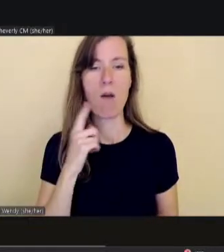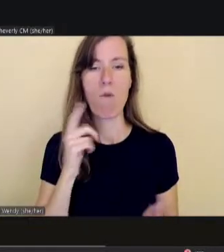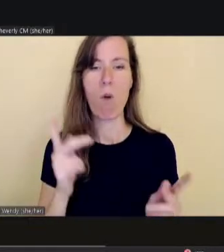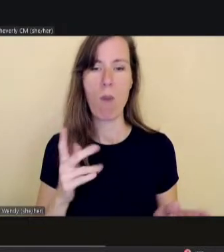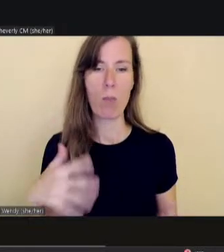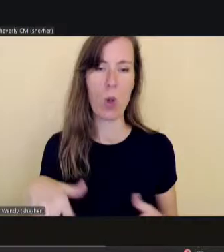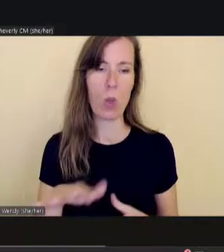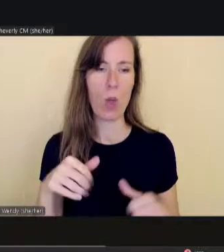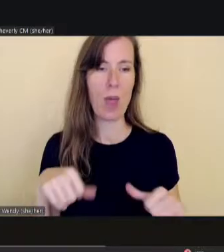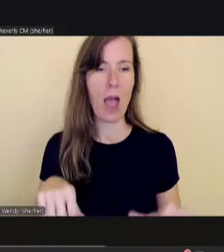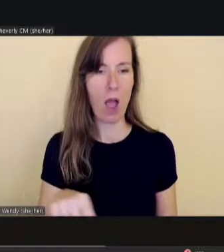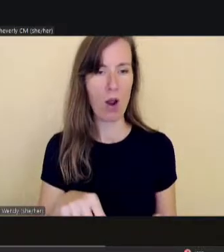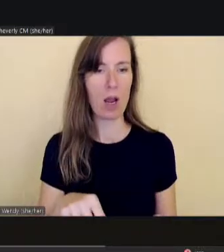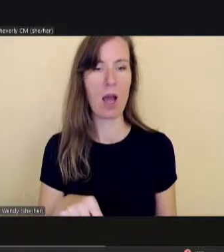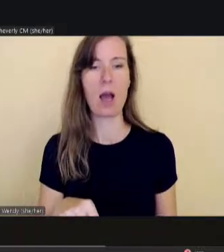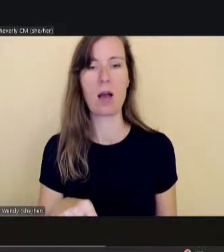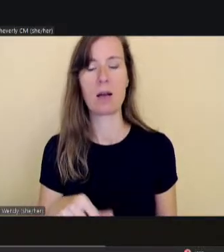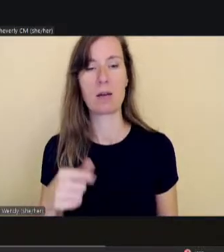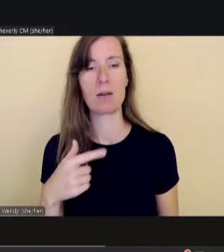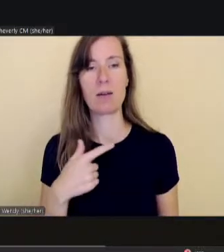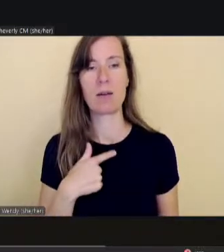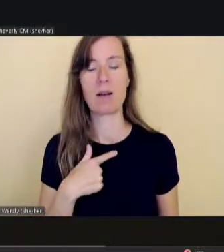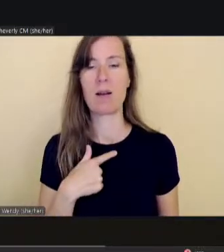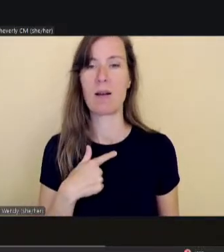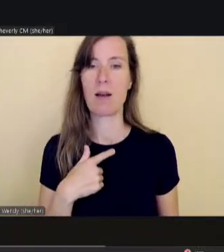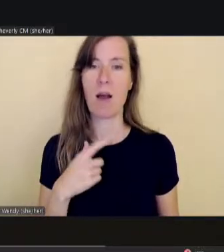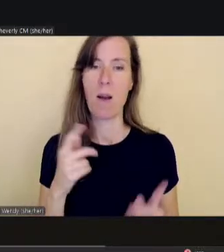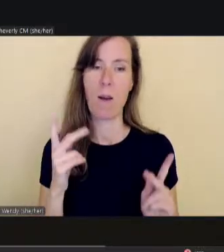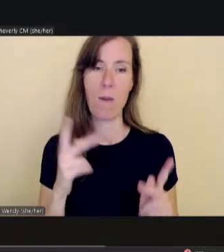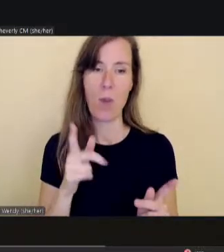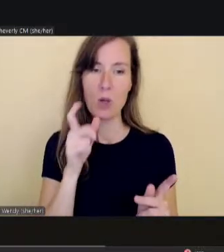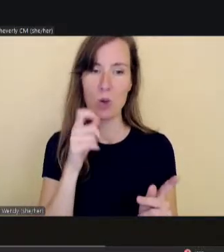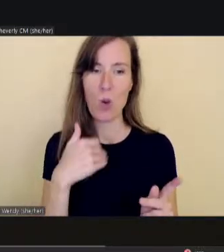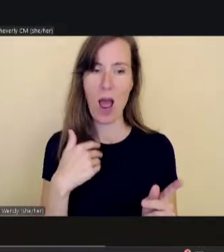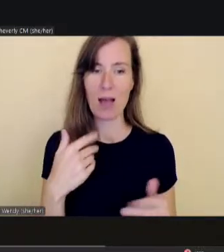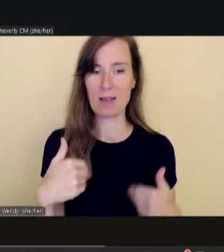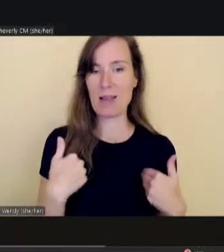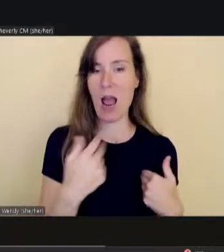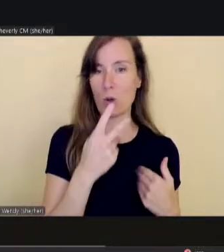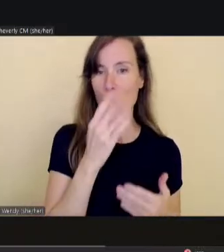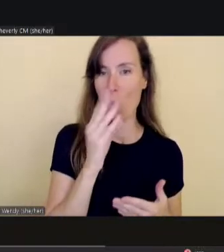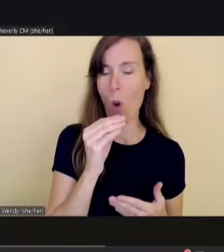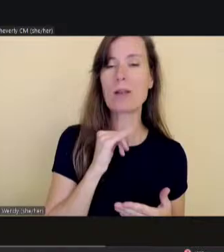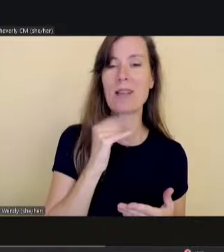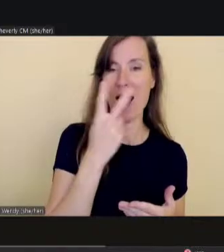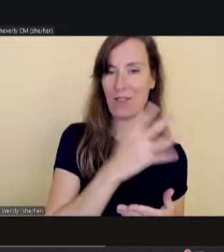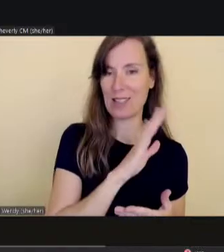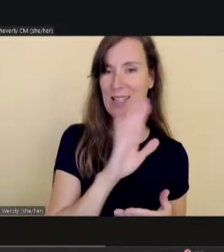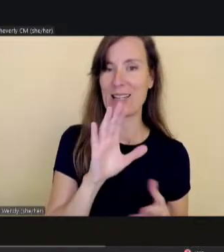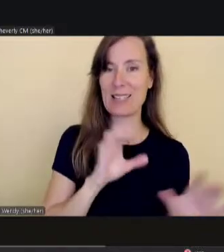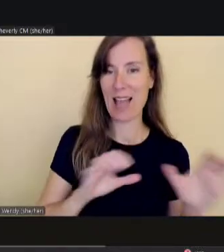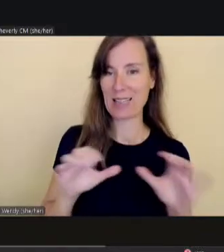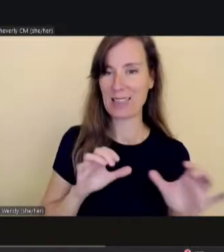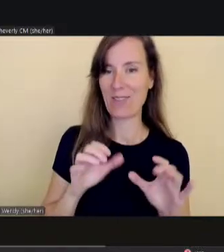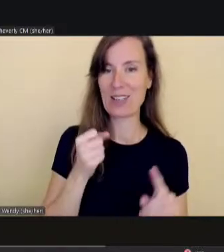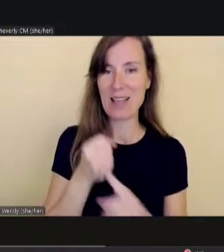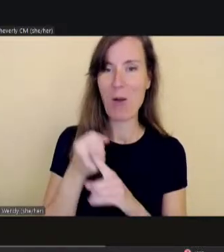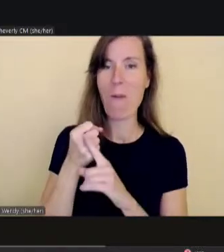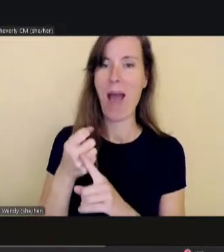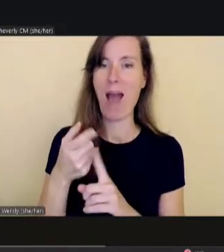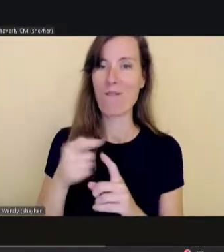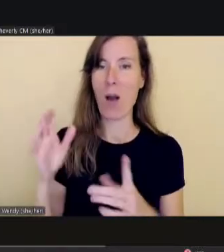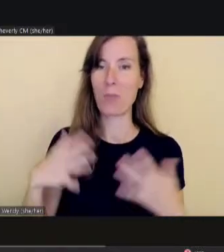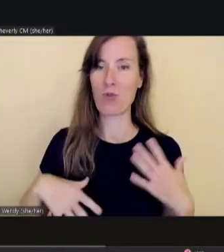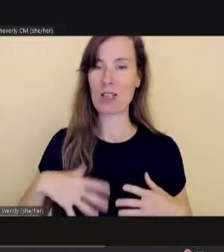the impact from Chuck dressing up as Santa Claus to the Easter egg hunts as the bunny, but the hard work